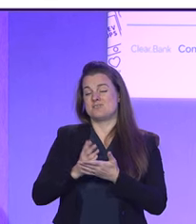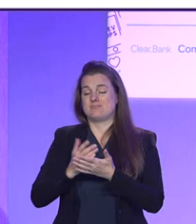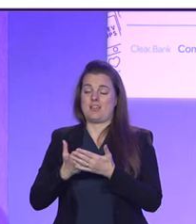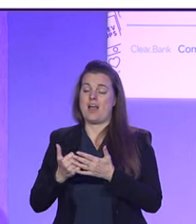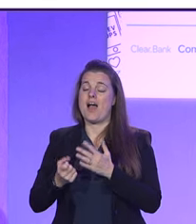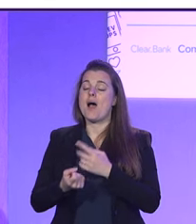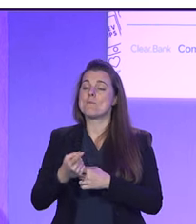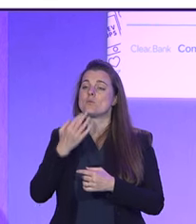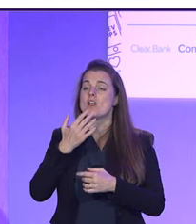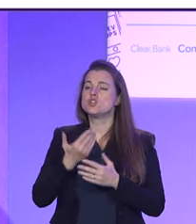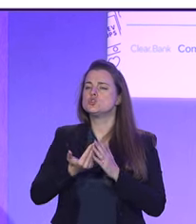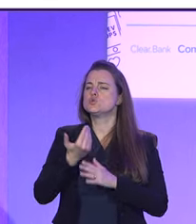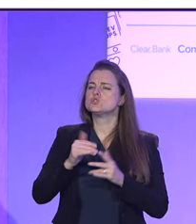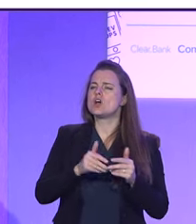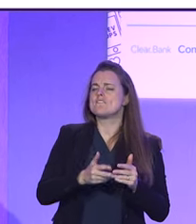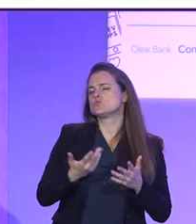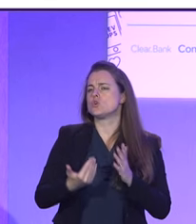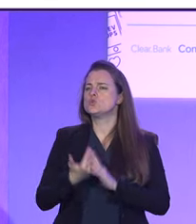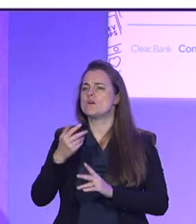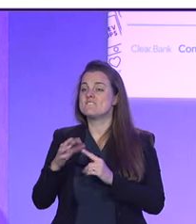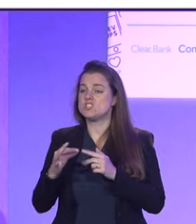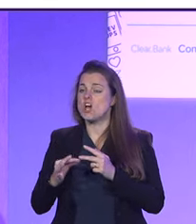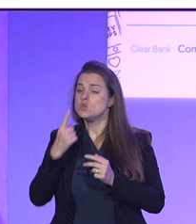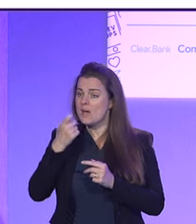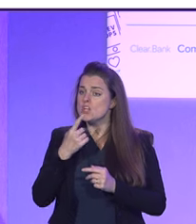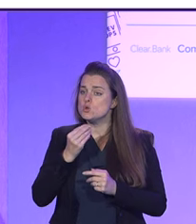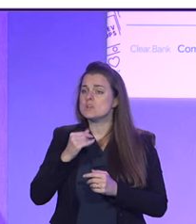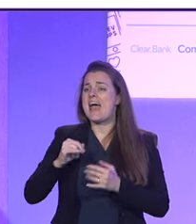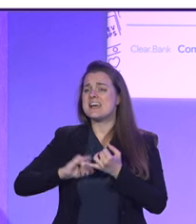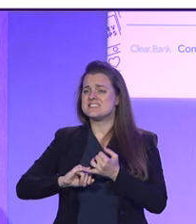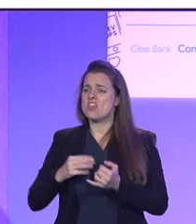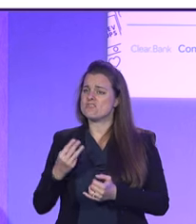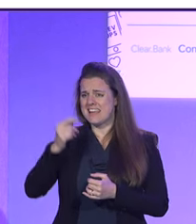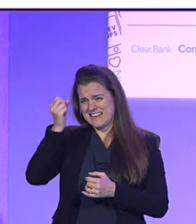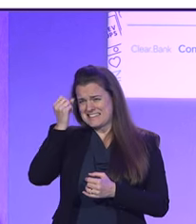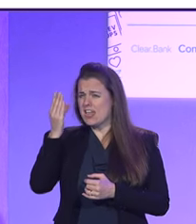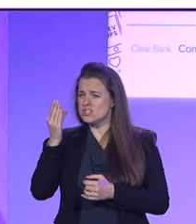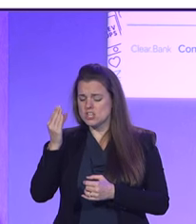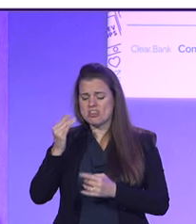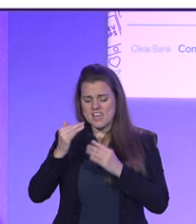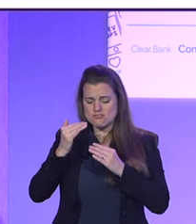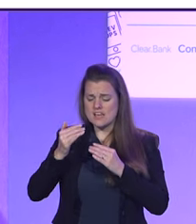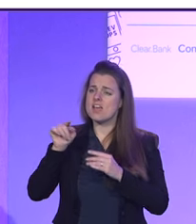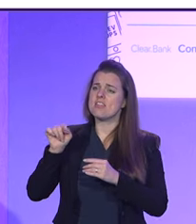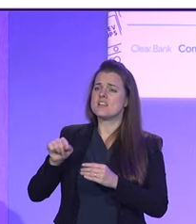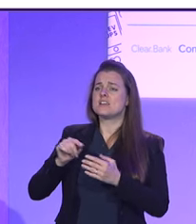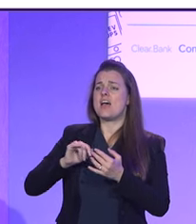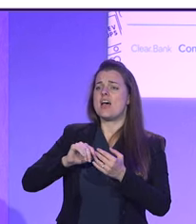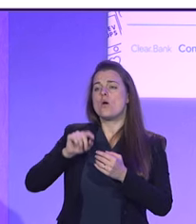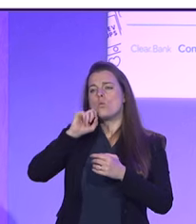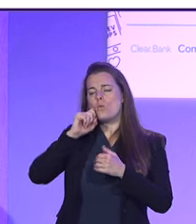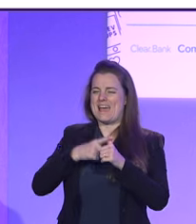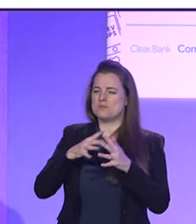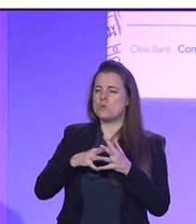feature, you can use a service called S3 Intelligent Tiering, where AWS will analyze